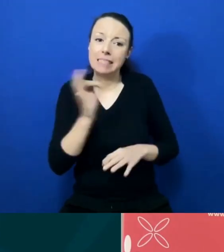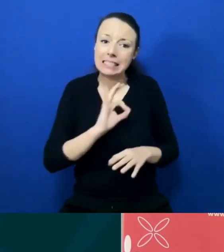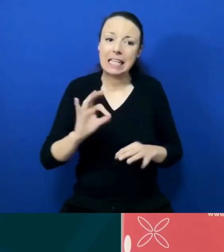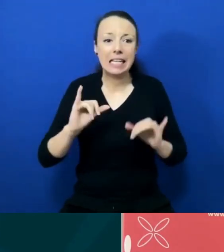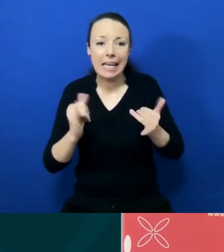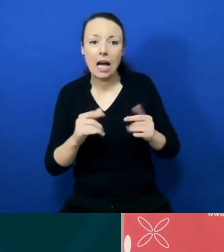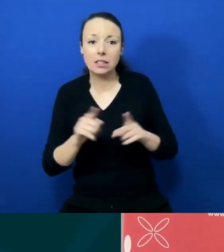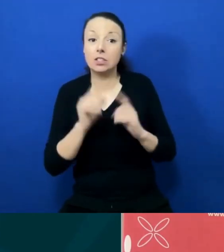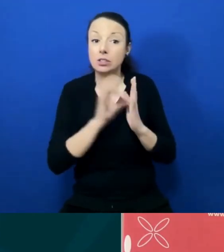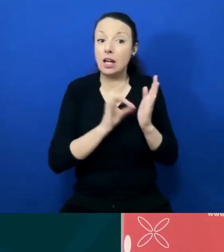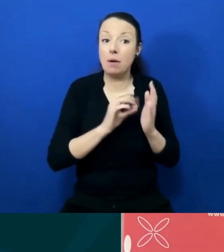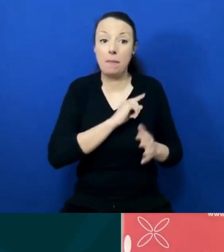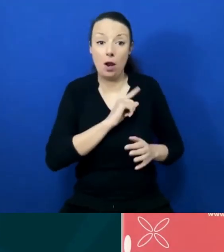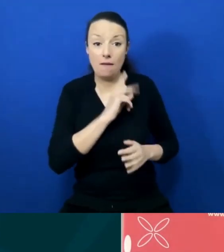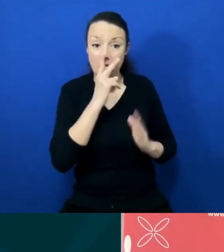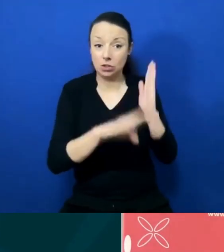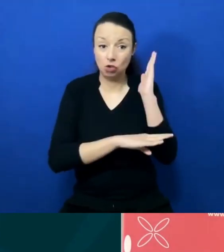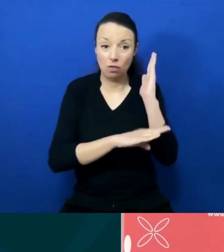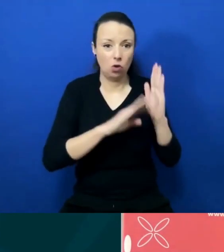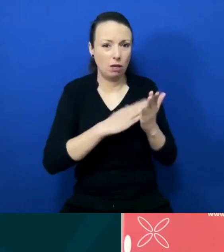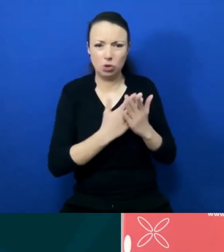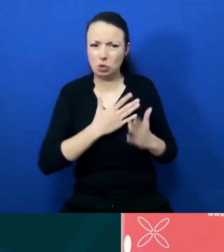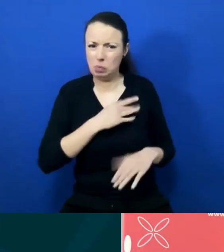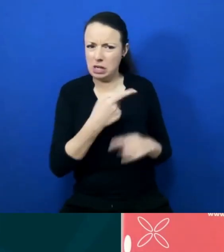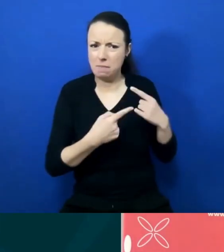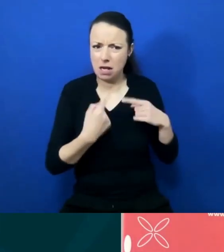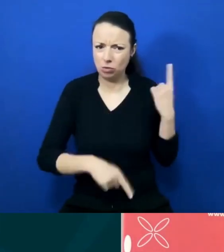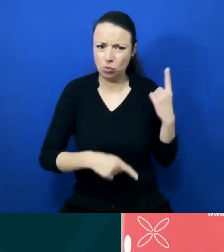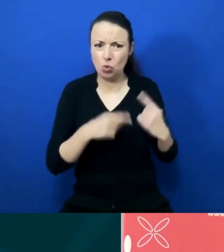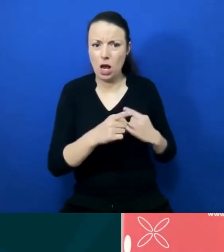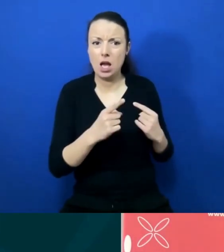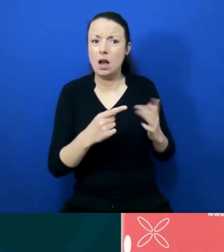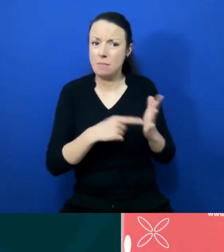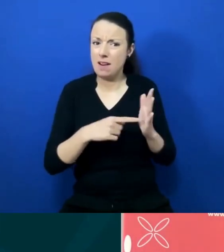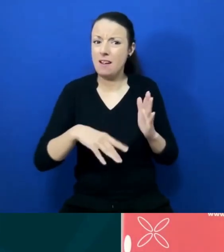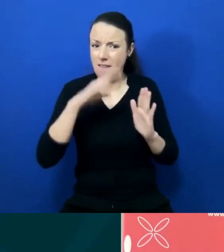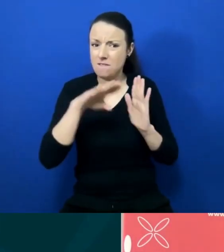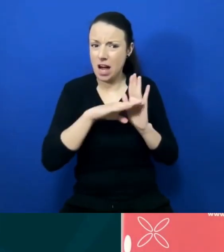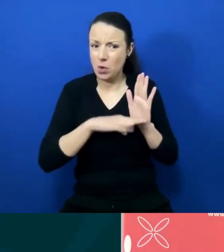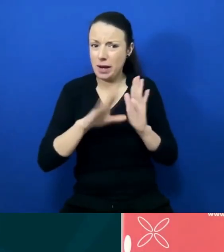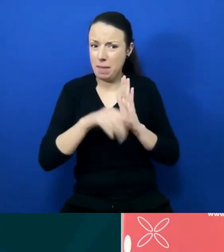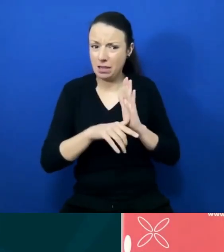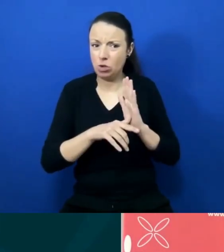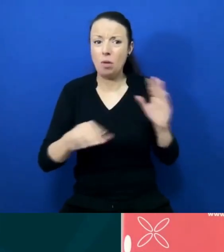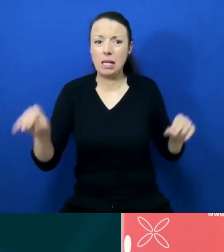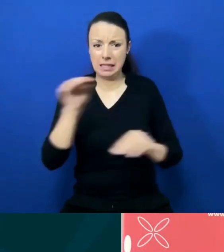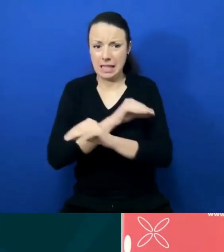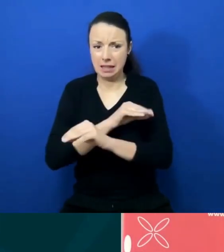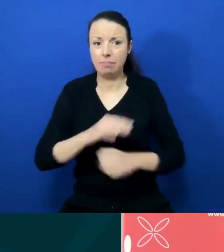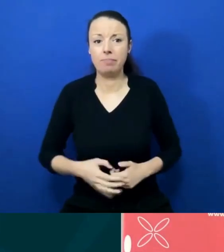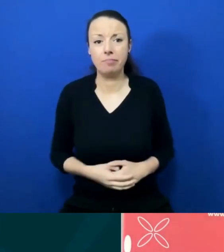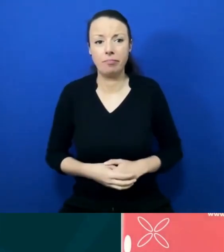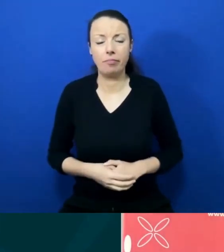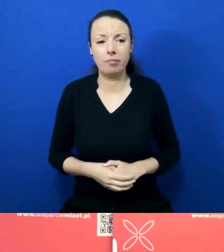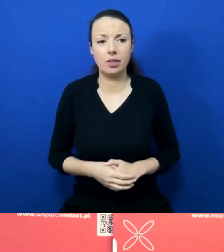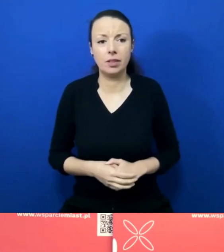for a sidewalk, for example. Alexander, thank you for explanation. You managing and take care and